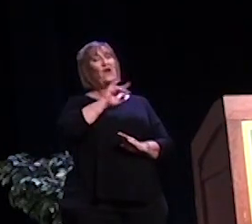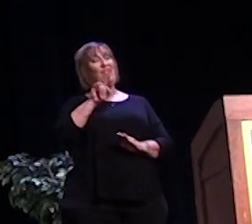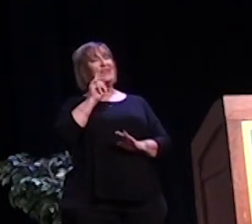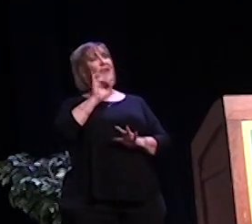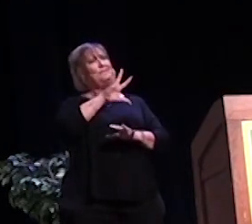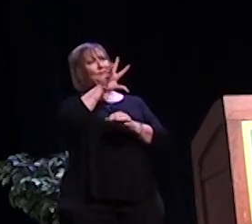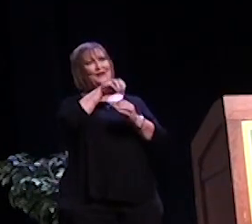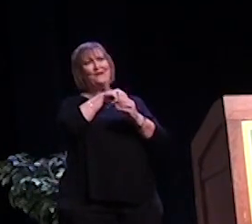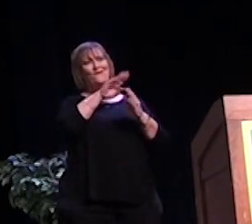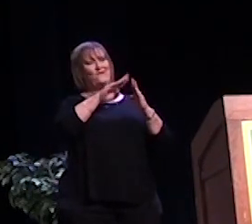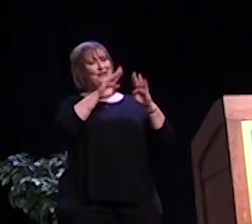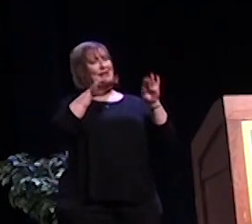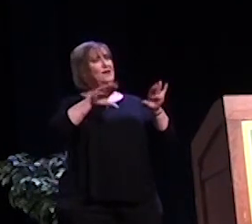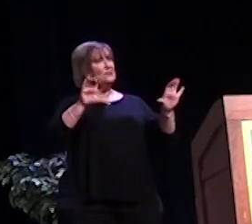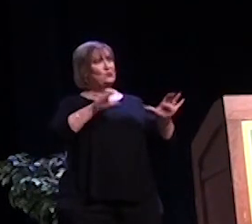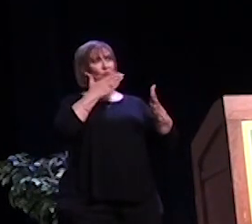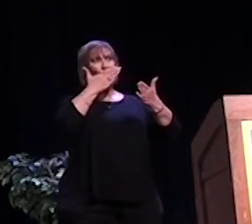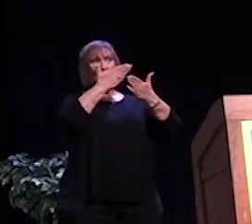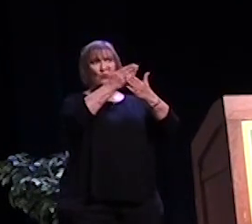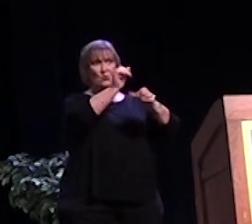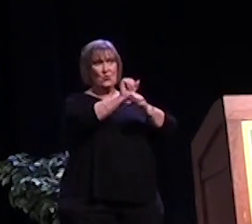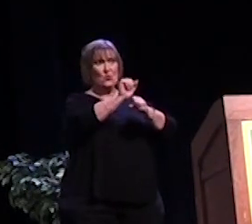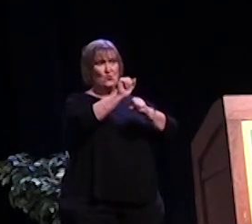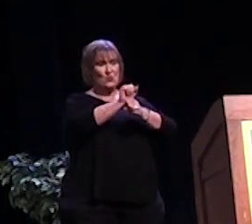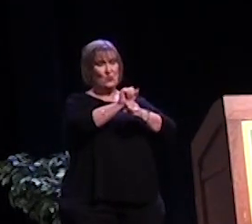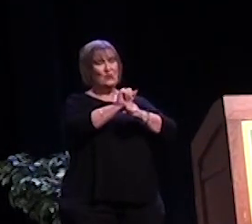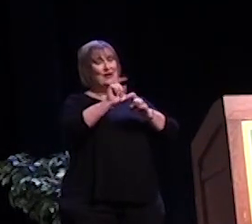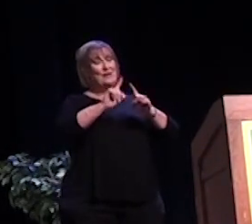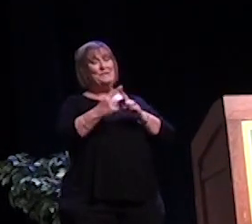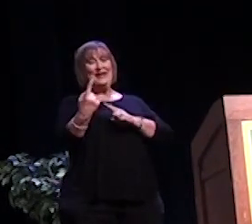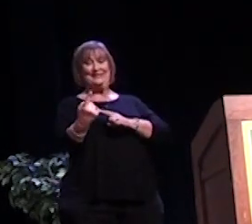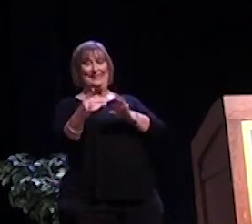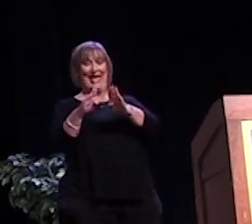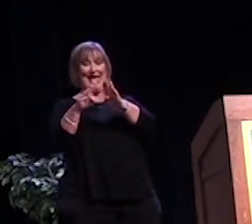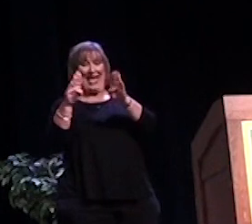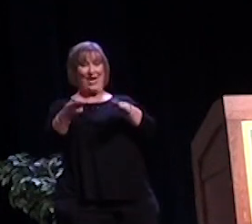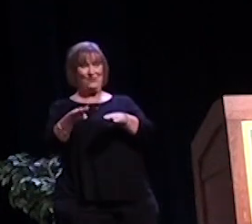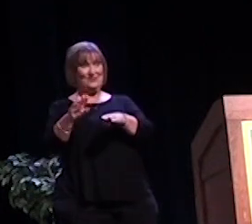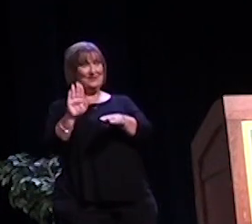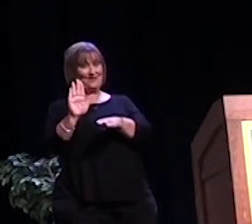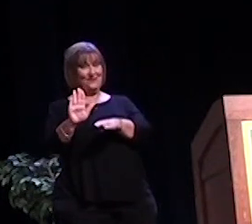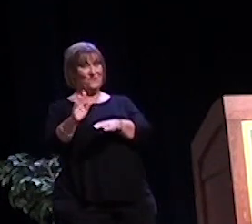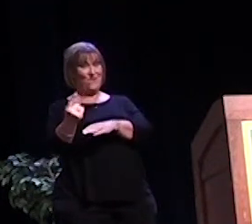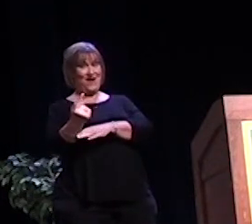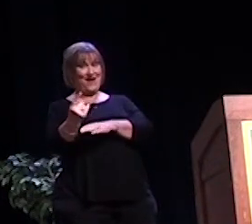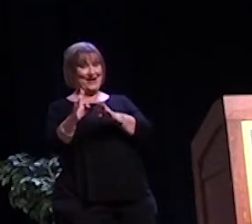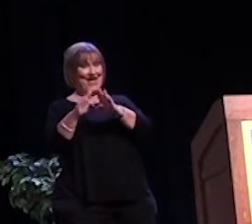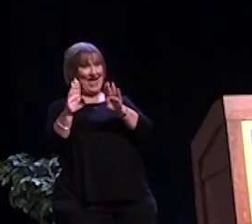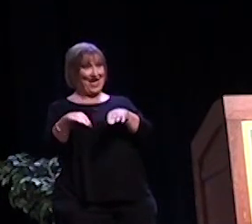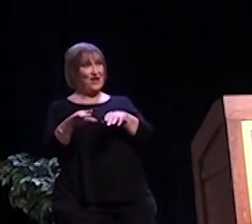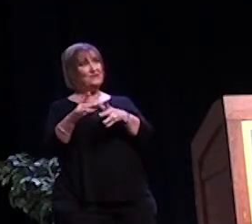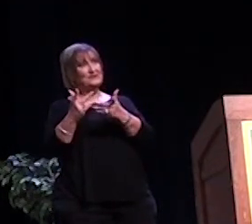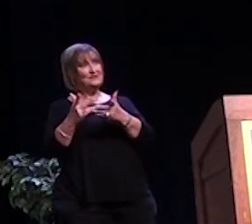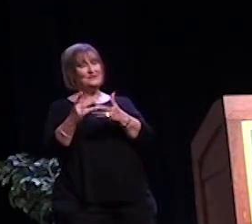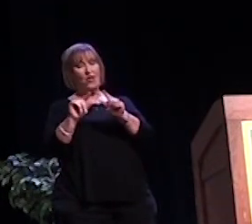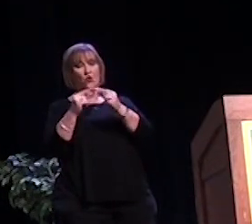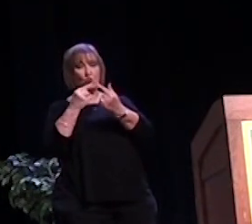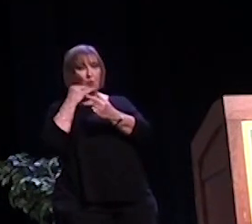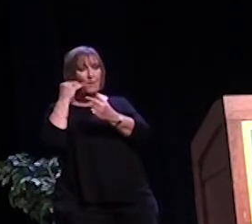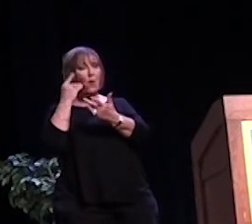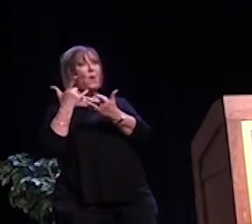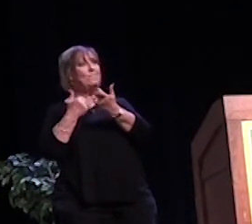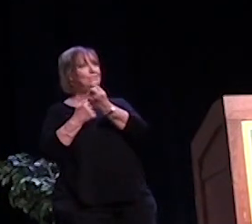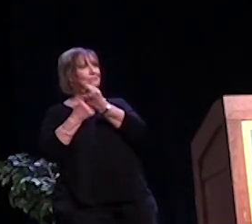housing. And they do a great job with that. But single-site permanent supportive housing, which Town Twin and San is involved in